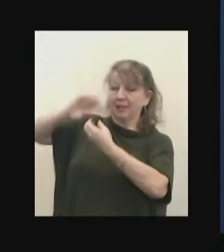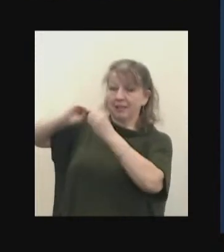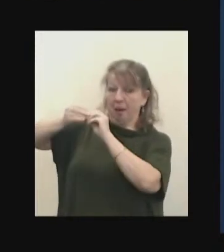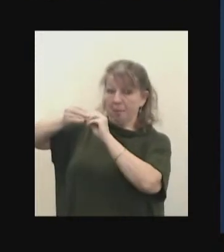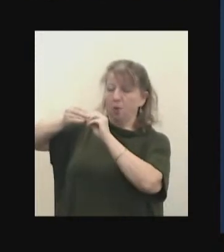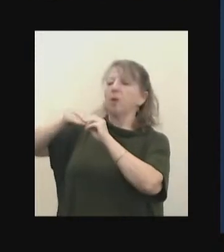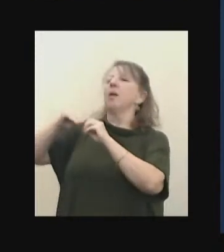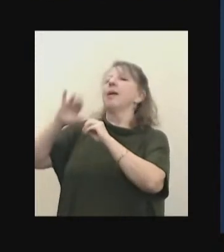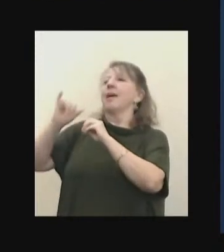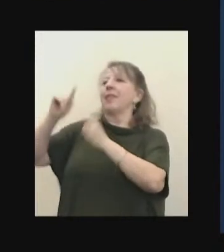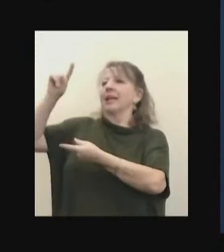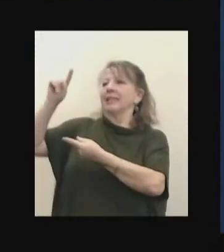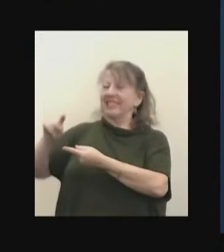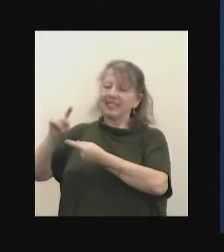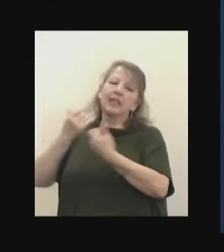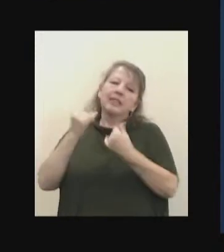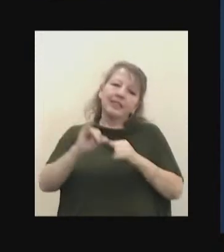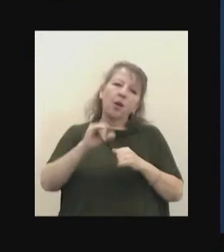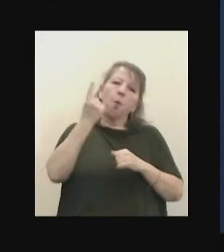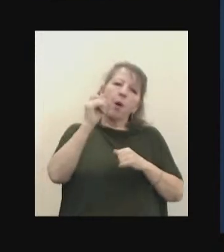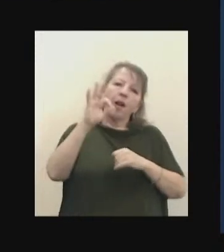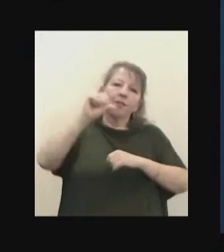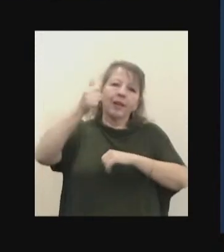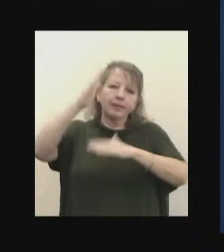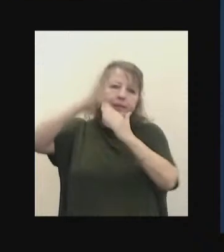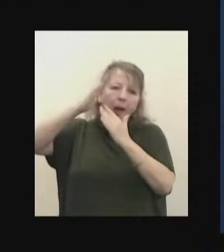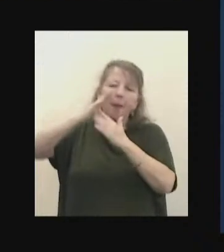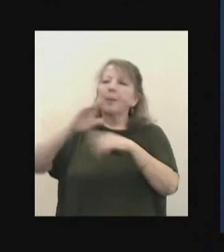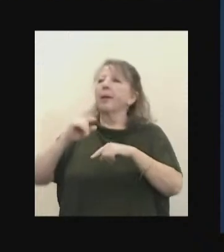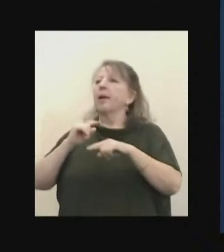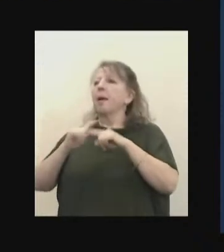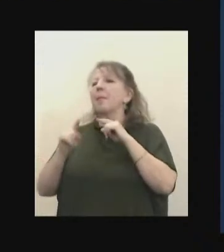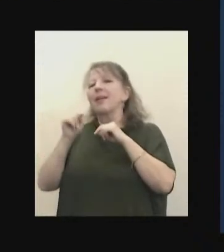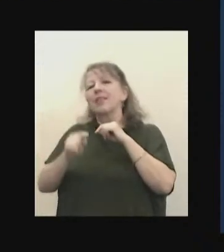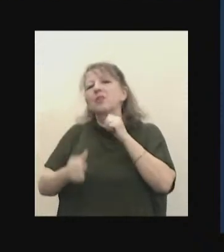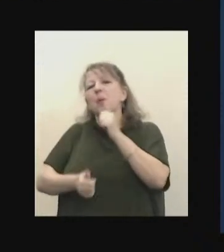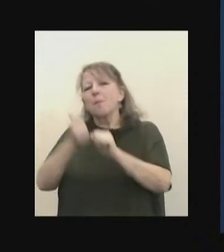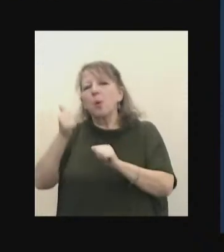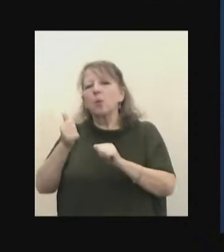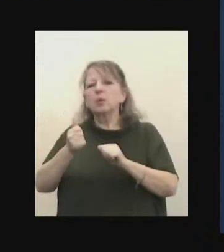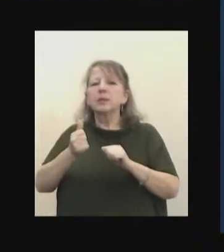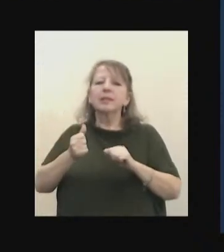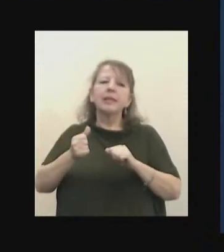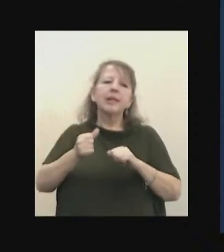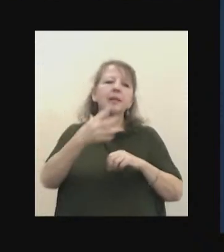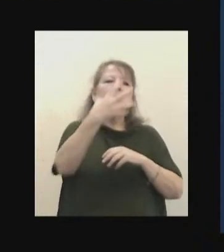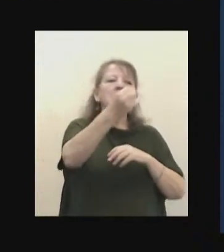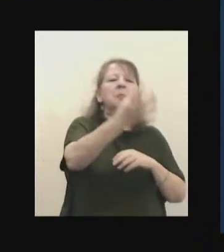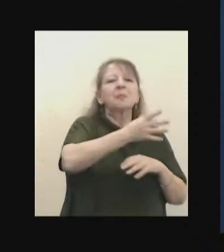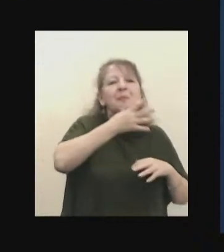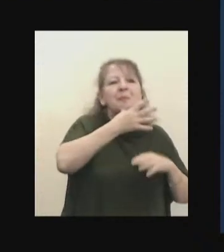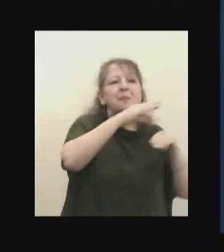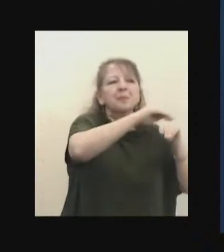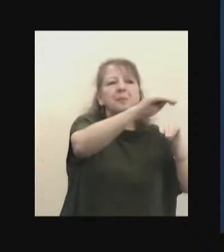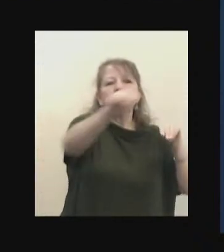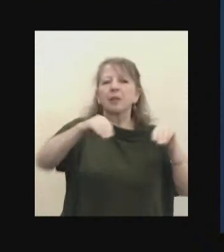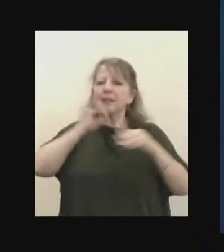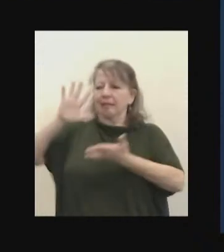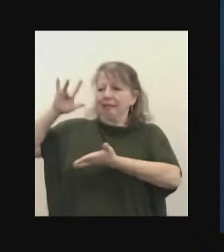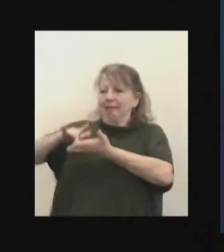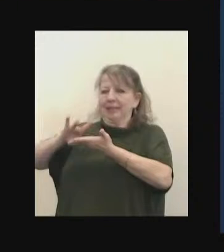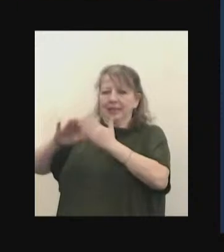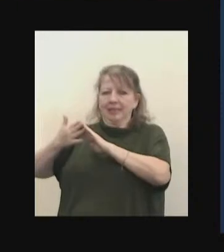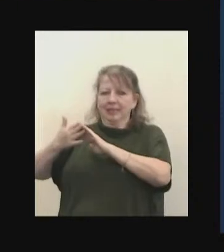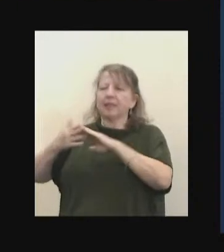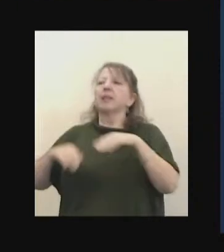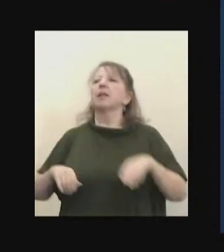it's still in the top 10, unfortunately. These are mostly suburban and rural areas that have the highest case rates per zip code. There are